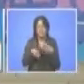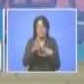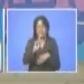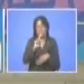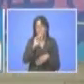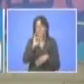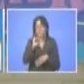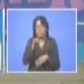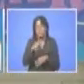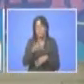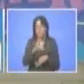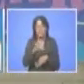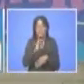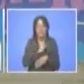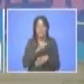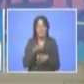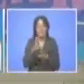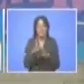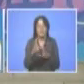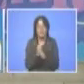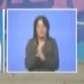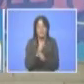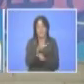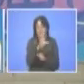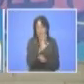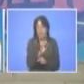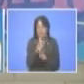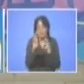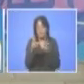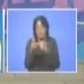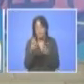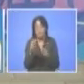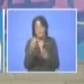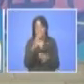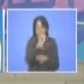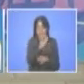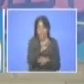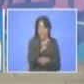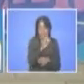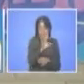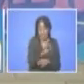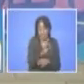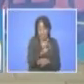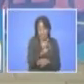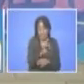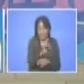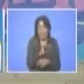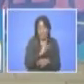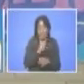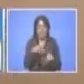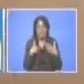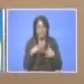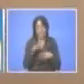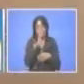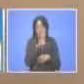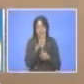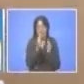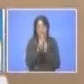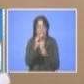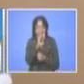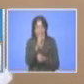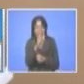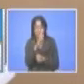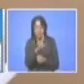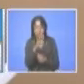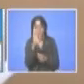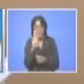9 subjects, 8 of which I'm happy, 4 with A's, 2 with B's and 2 with C's. South Andros High